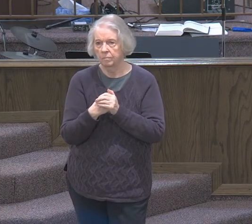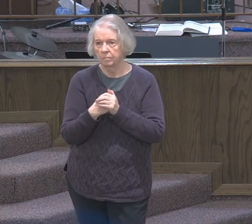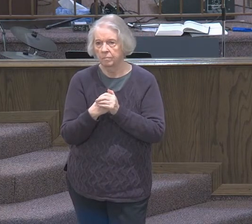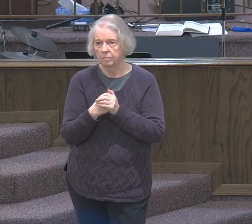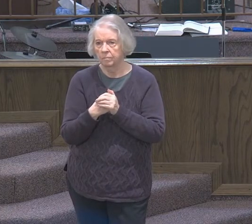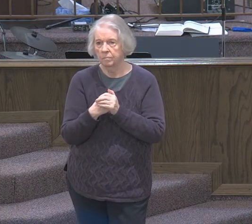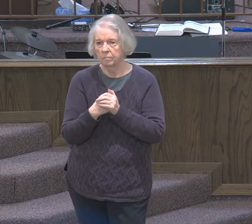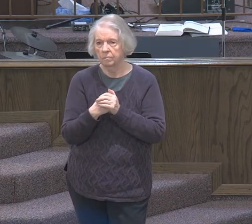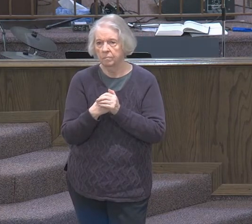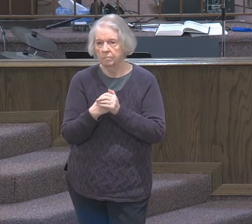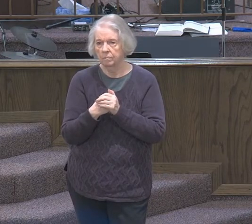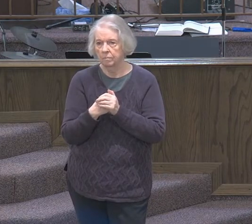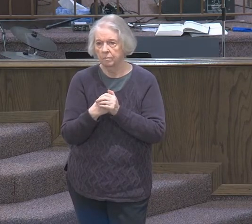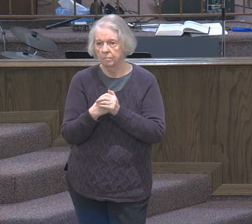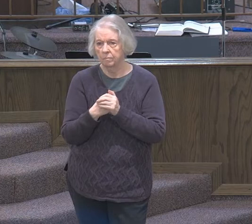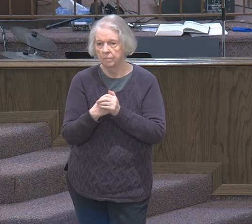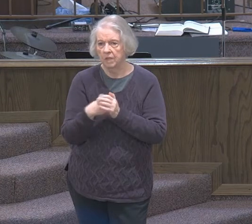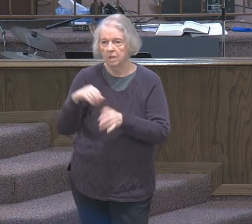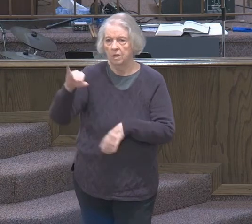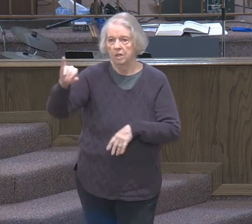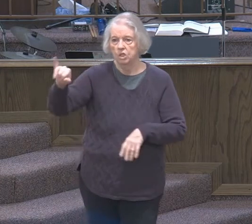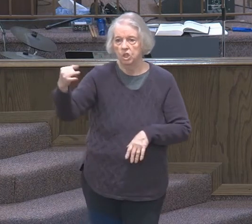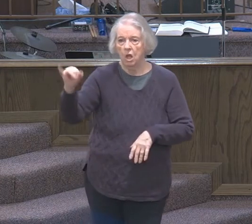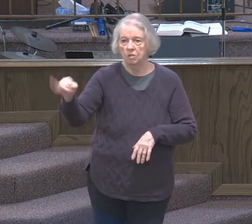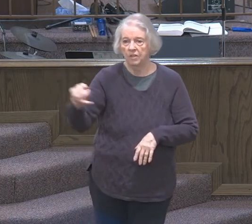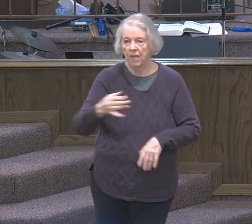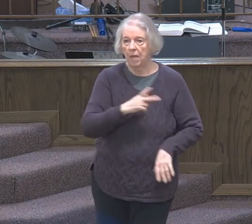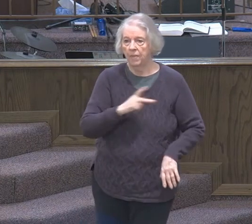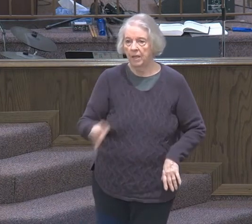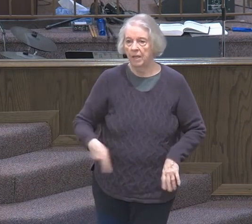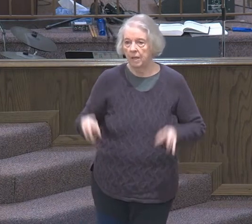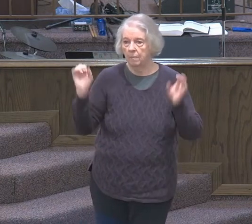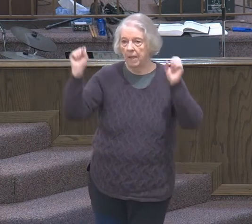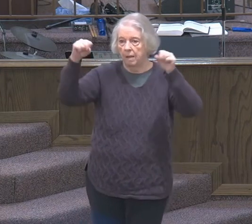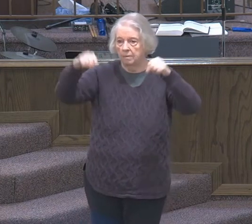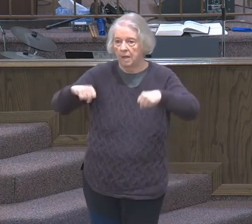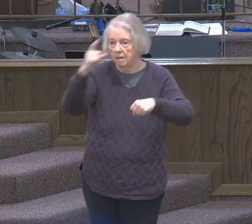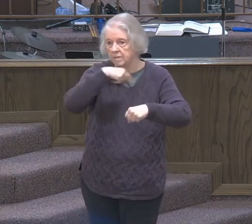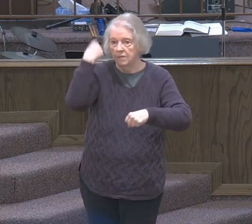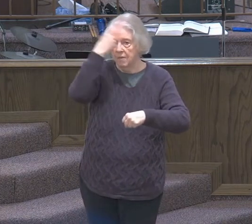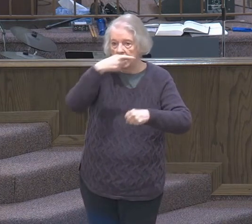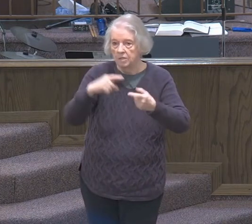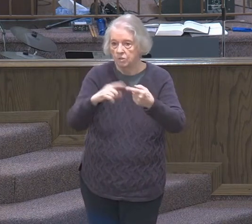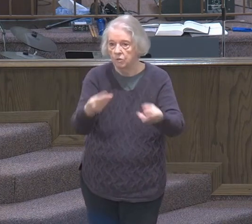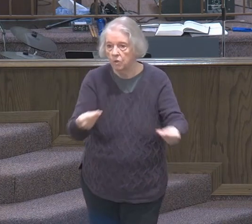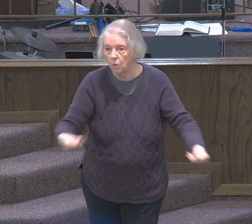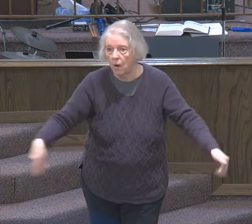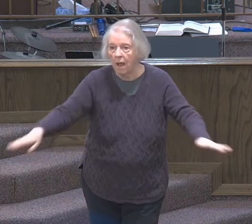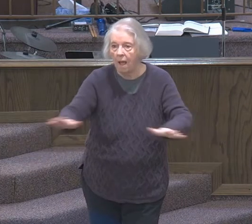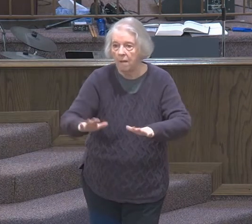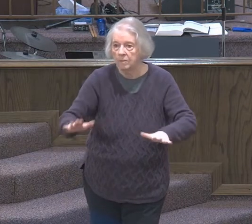his face to the ground, and all Judah and the inhabitants of Jerusalem bowed down before the